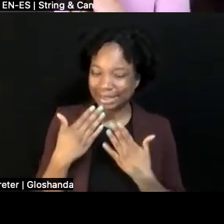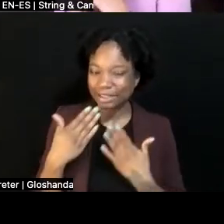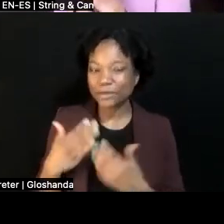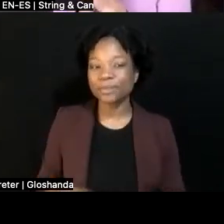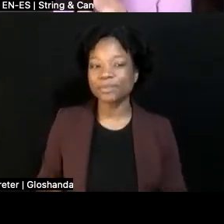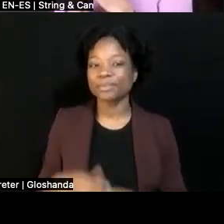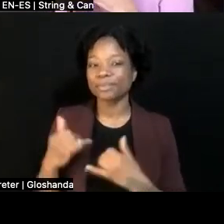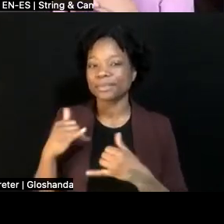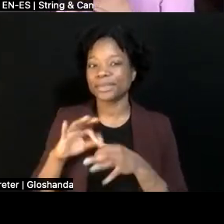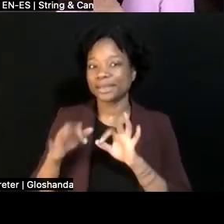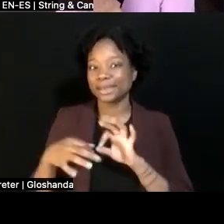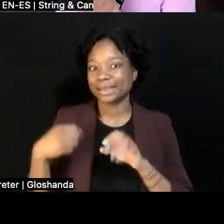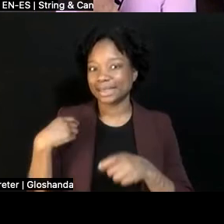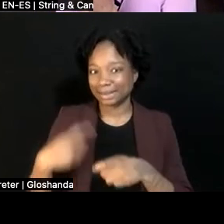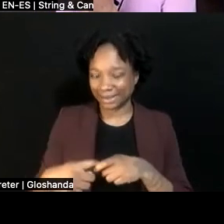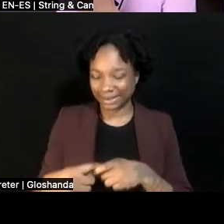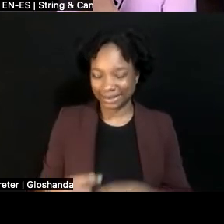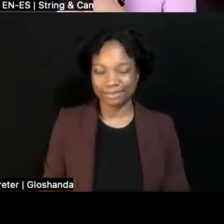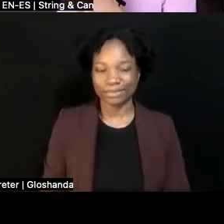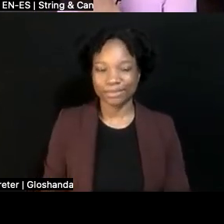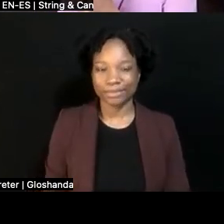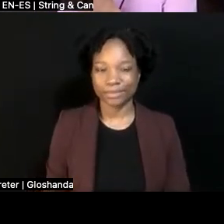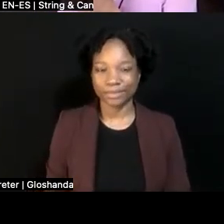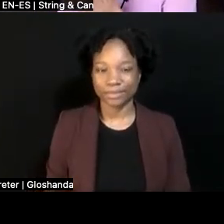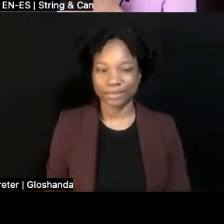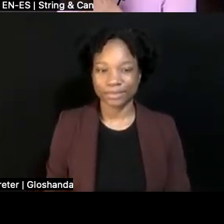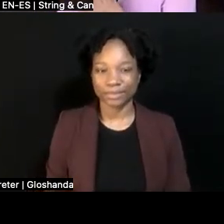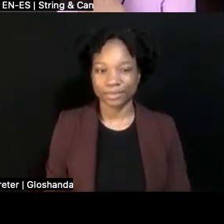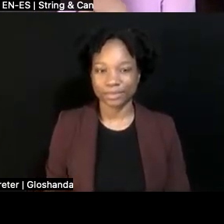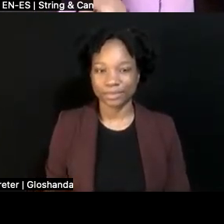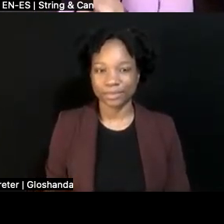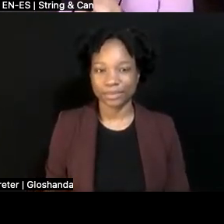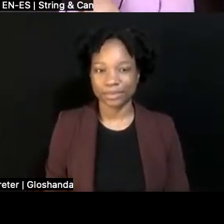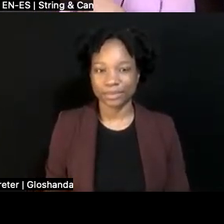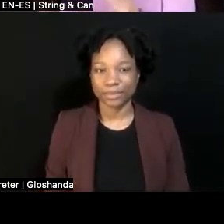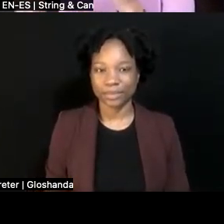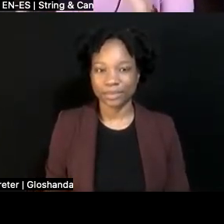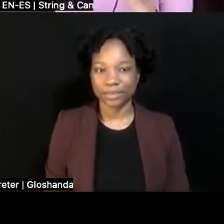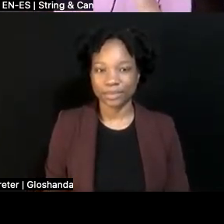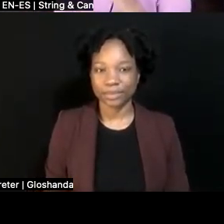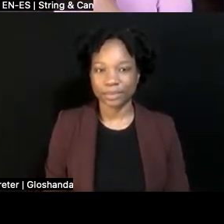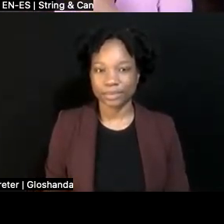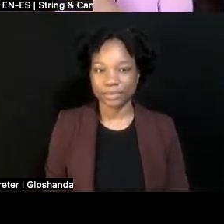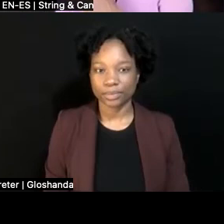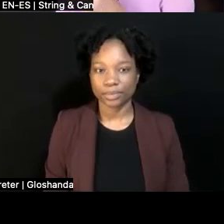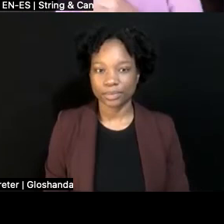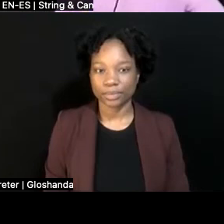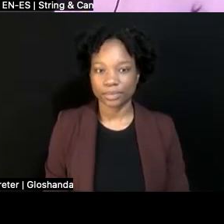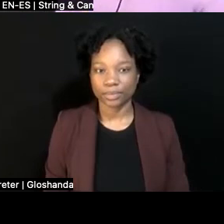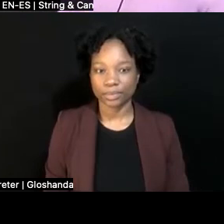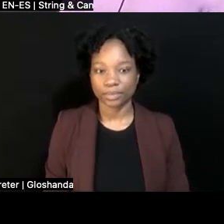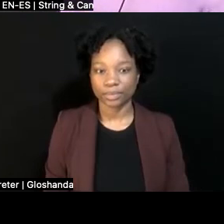Graciela, ahora sí, quiero escuchar más de usted. Me han dicho que apenas contamos con 1 a 2